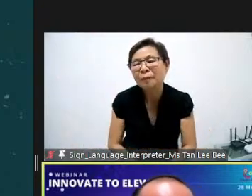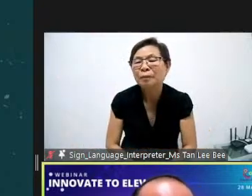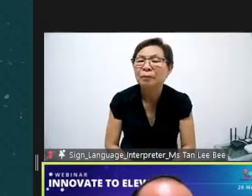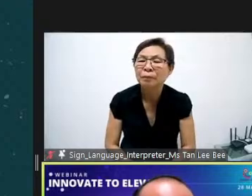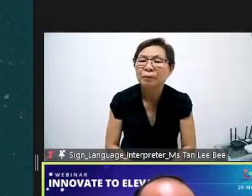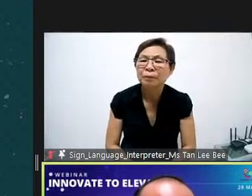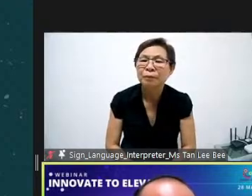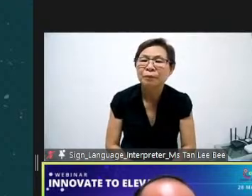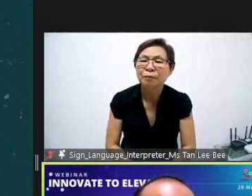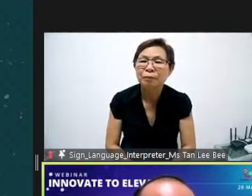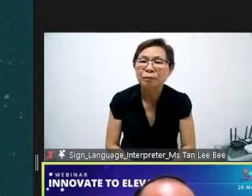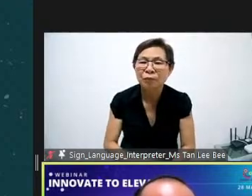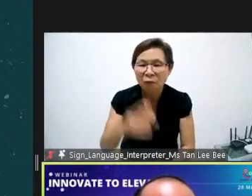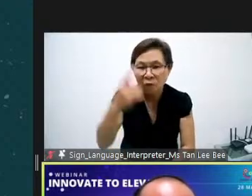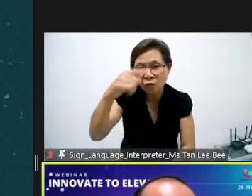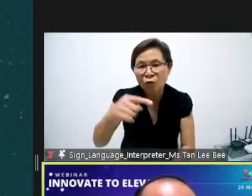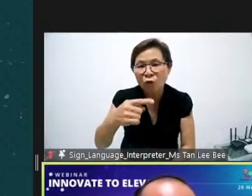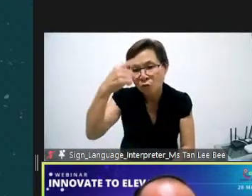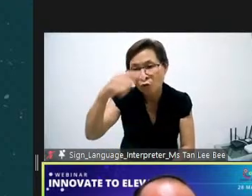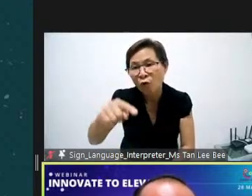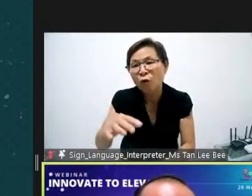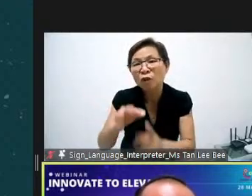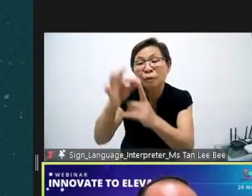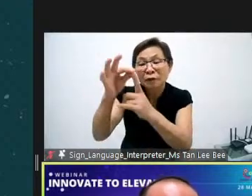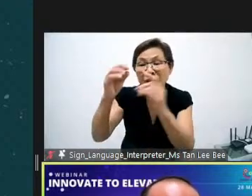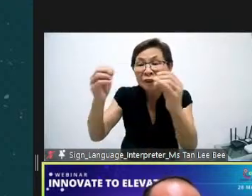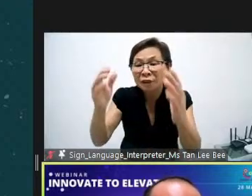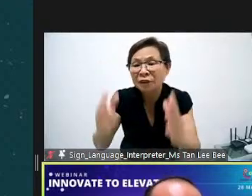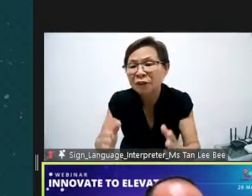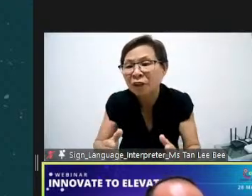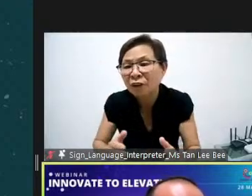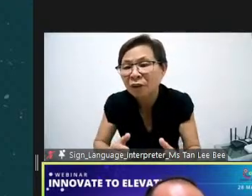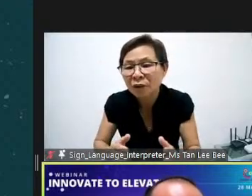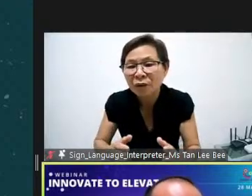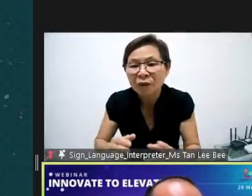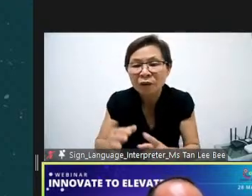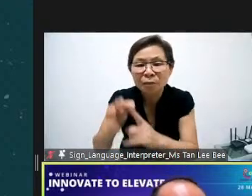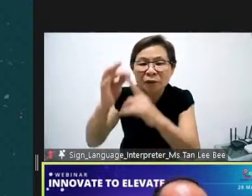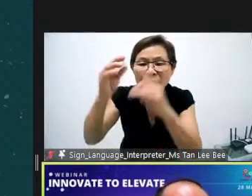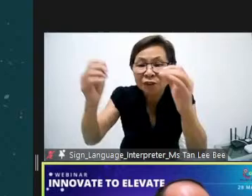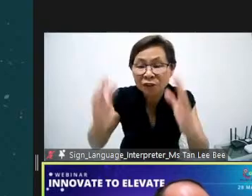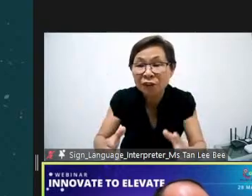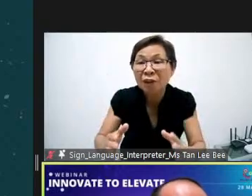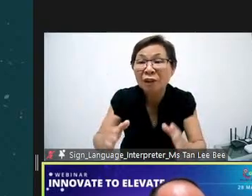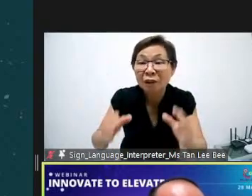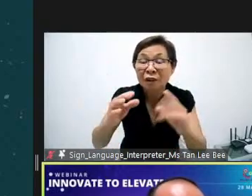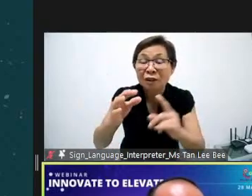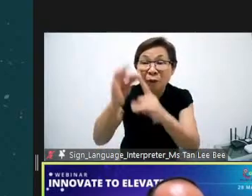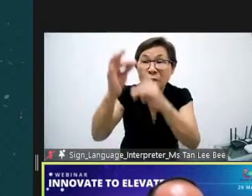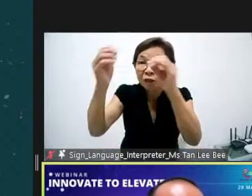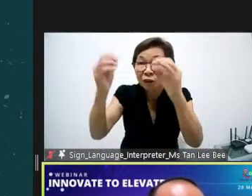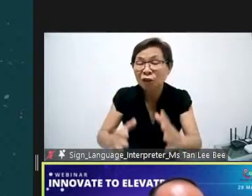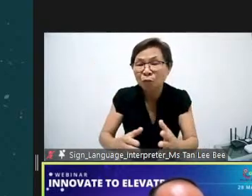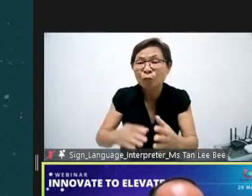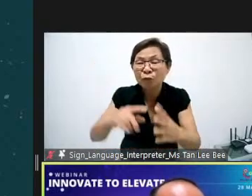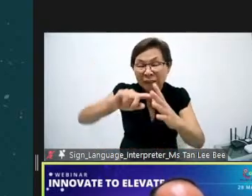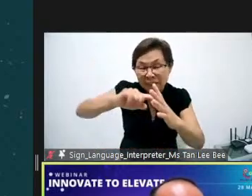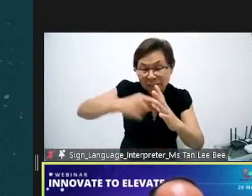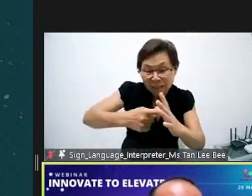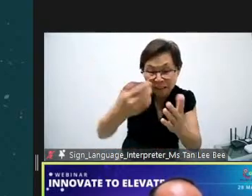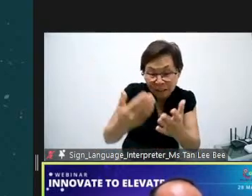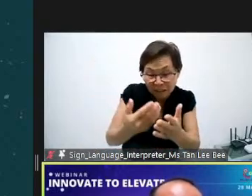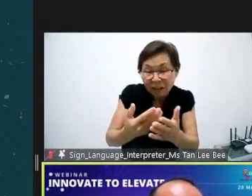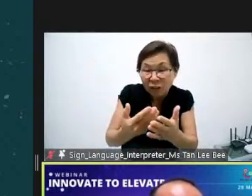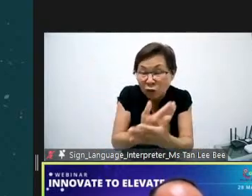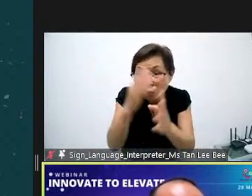also for my fellow special education teacher, once we want to create an innovation, please